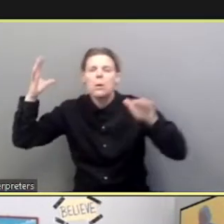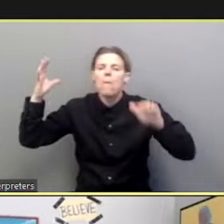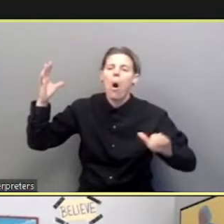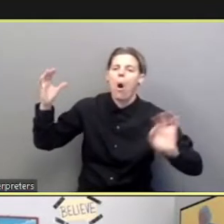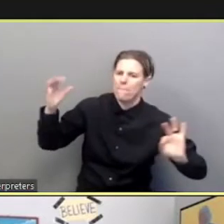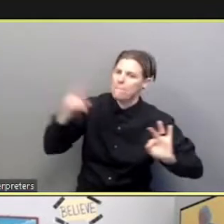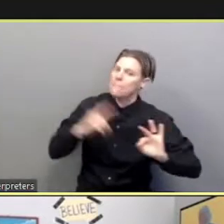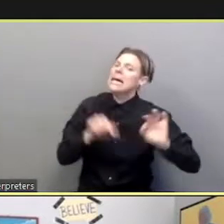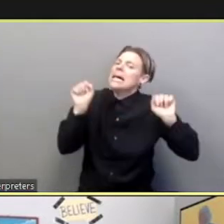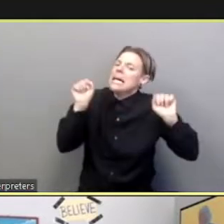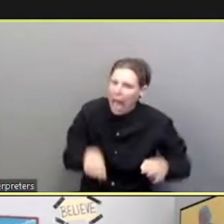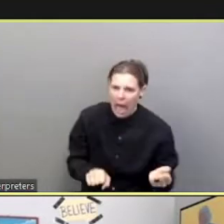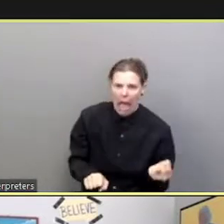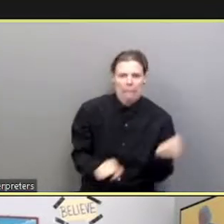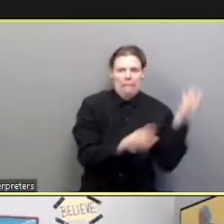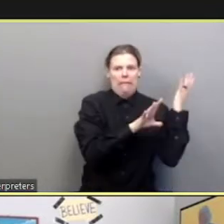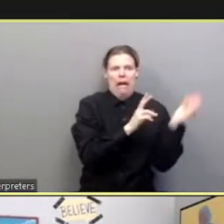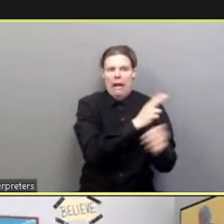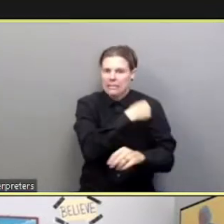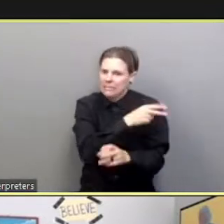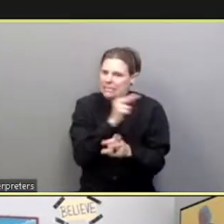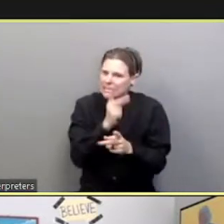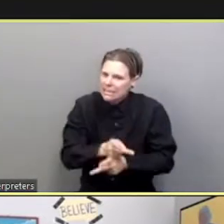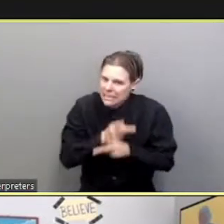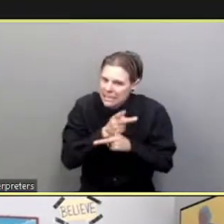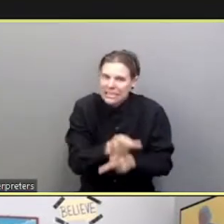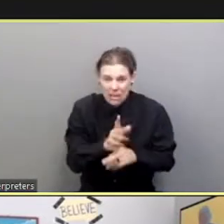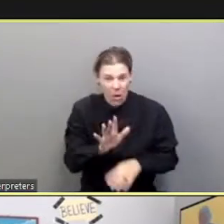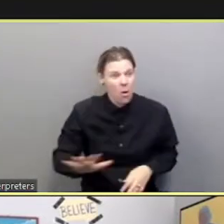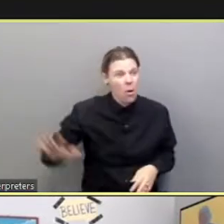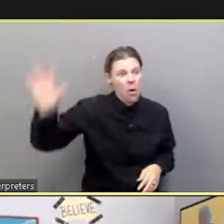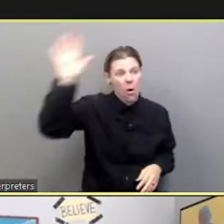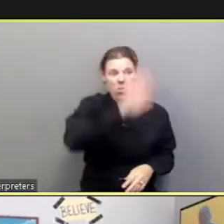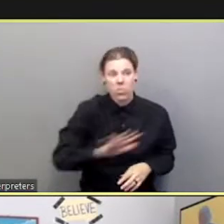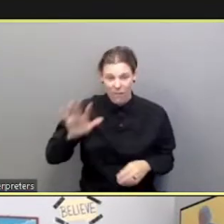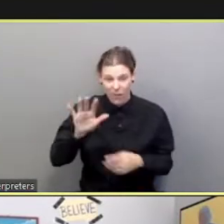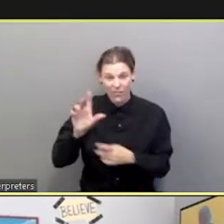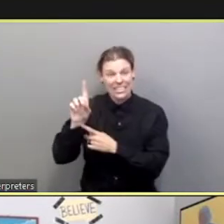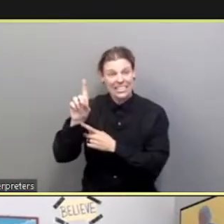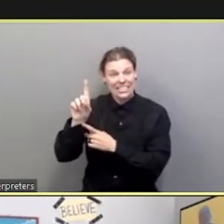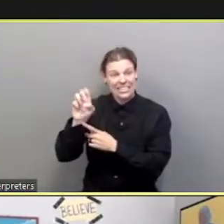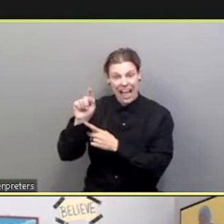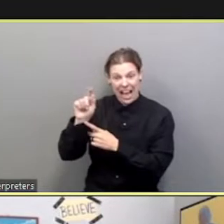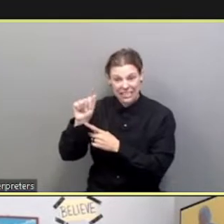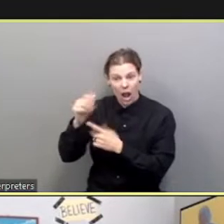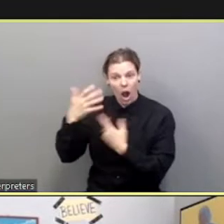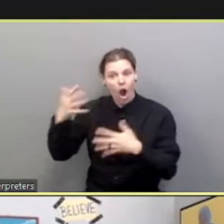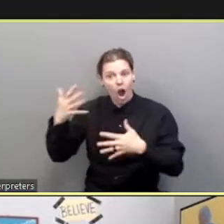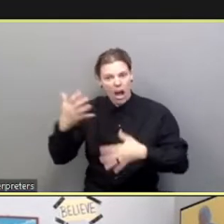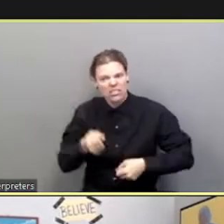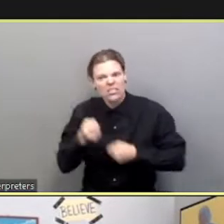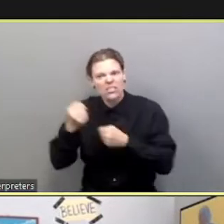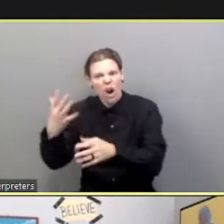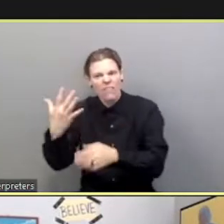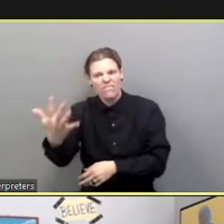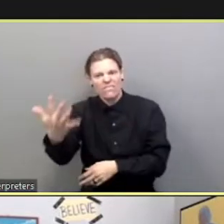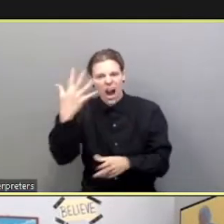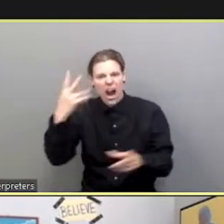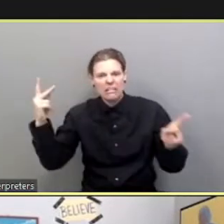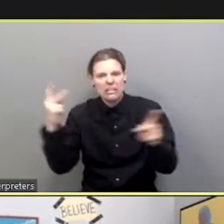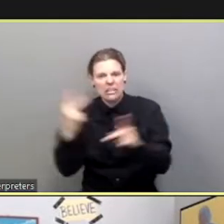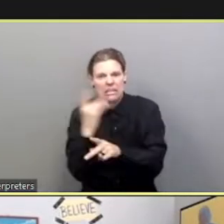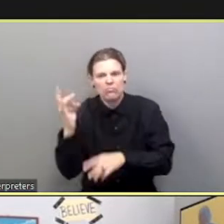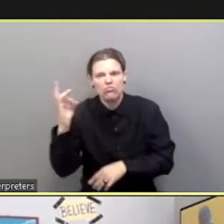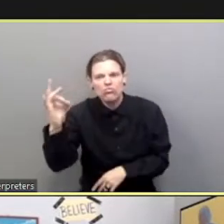has resulted in a 5 times increase in child COVID-19 hospitalizations, and the virus can actually cause death